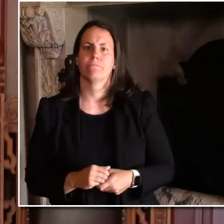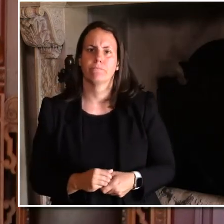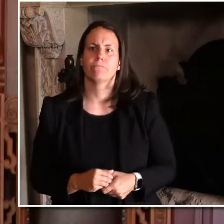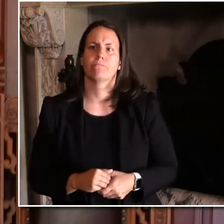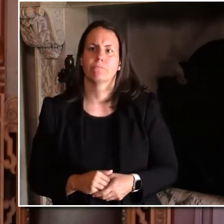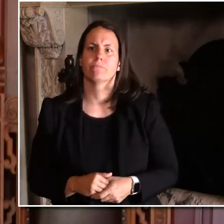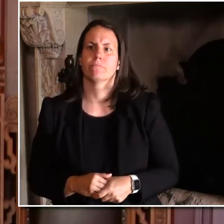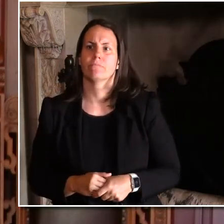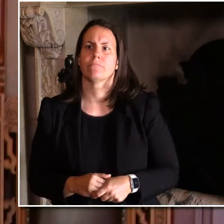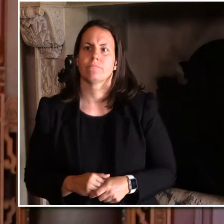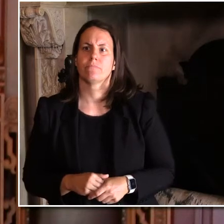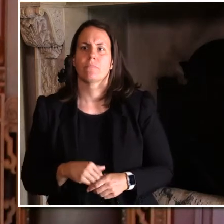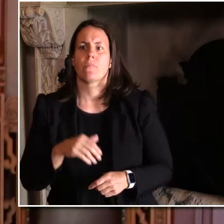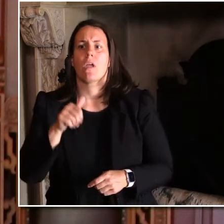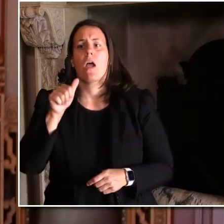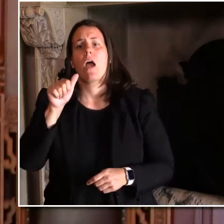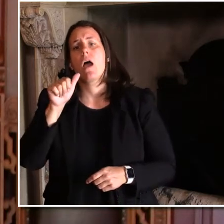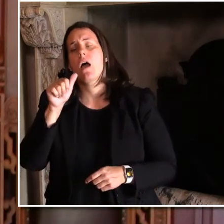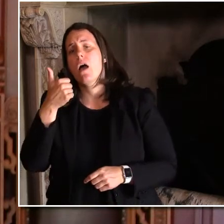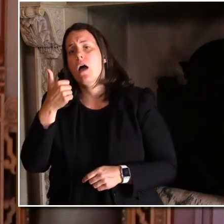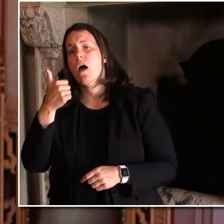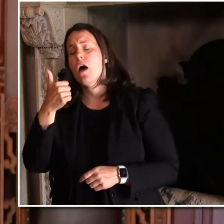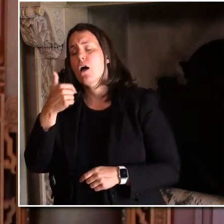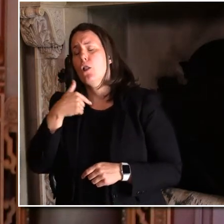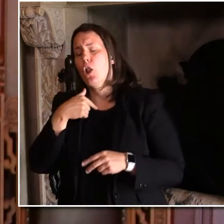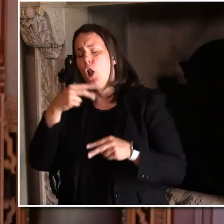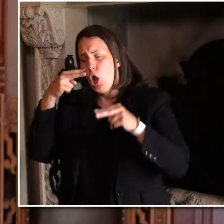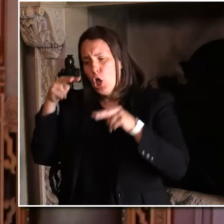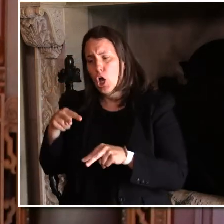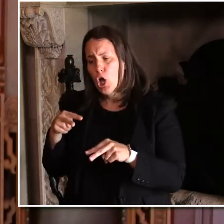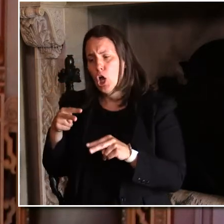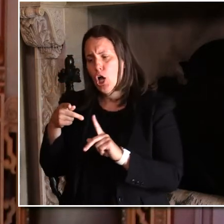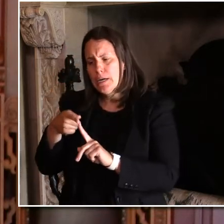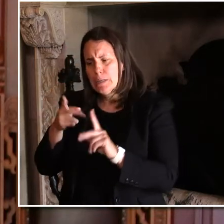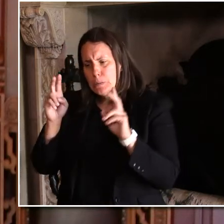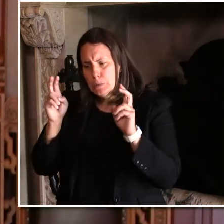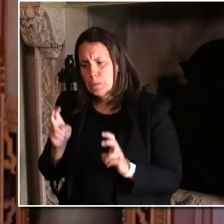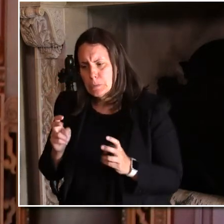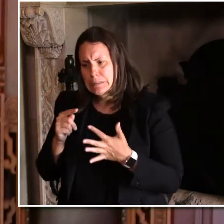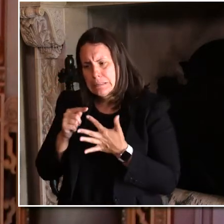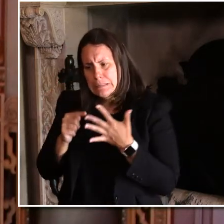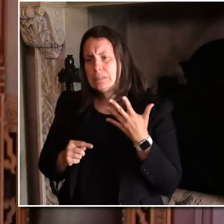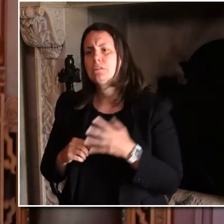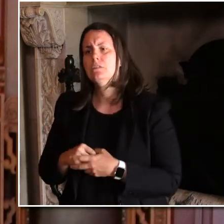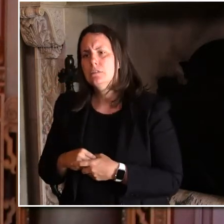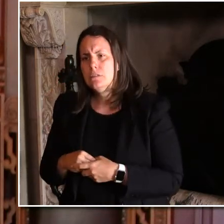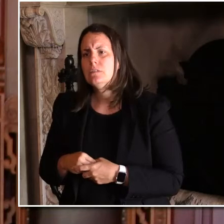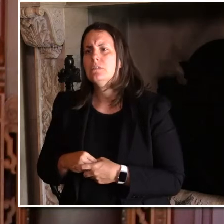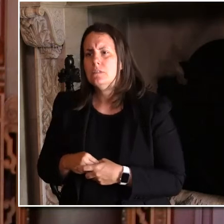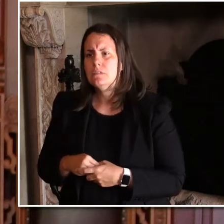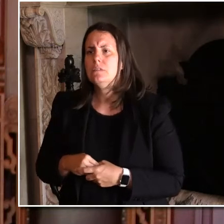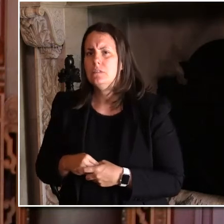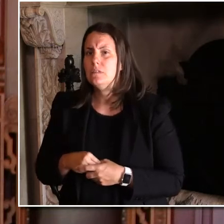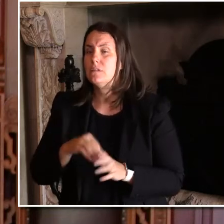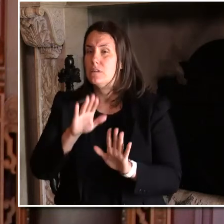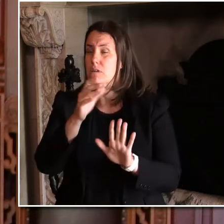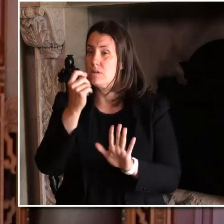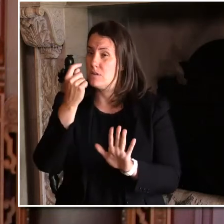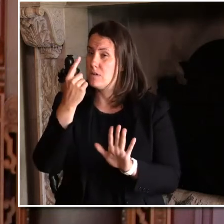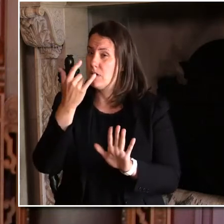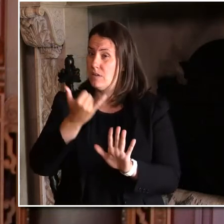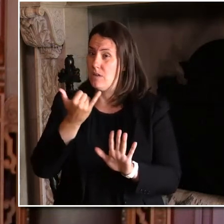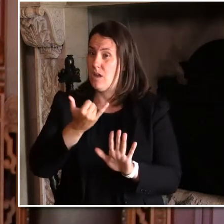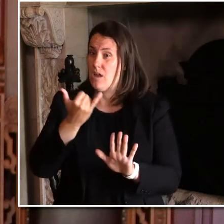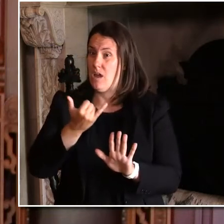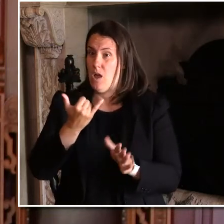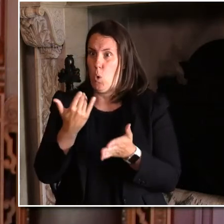know, the other aspect of this, and this is an area of just emerging research, is just how susceptible children may or may not be. And some of